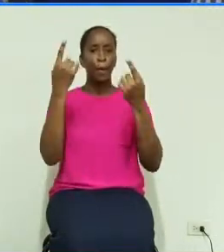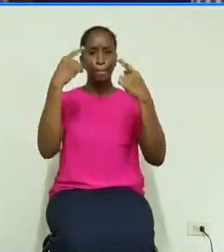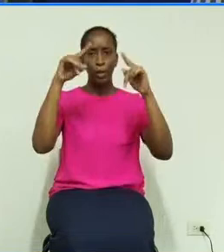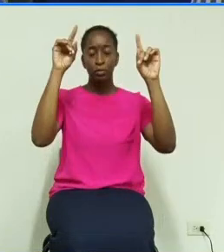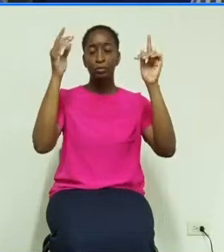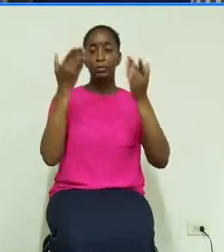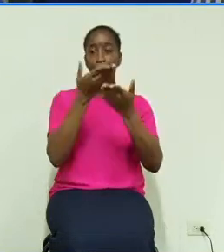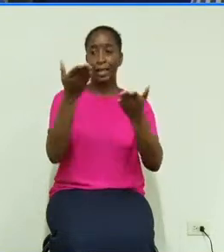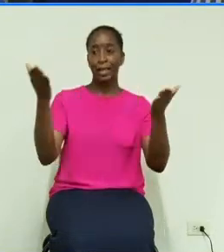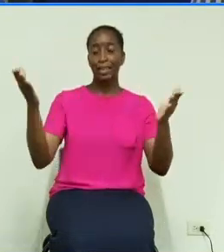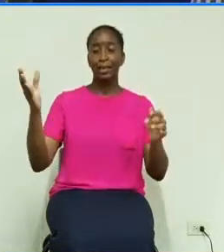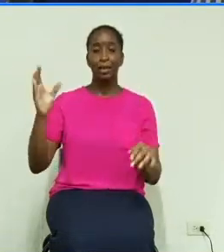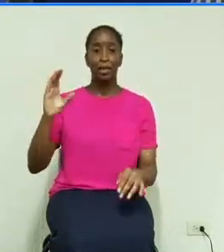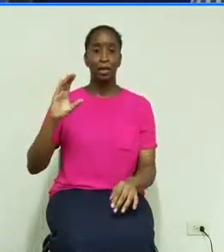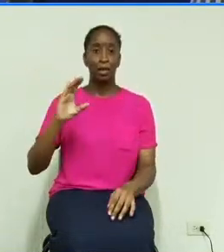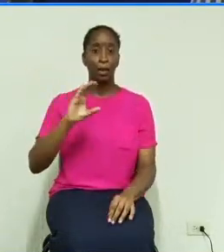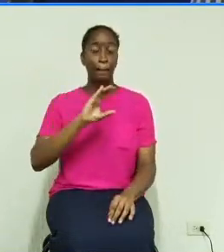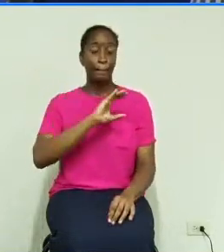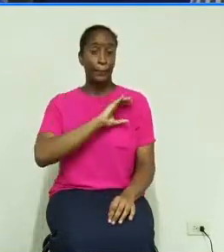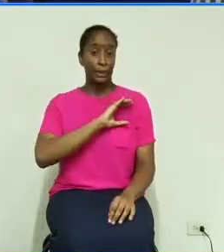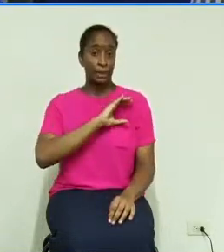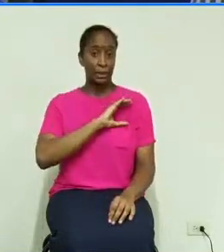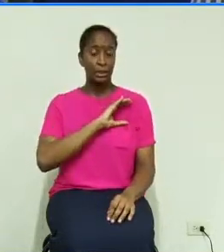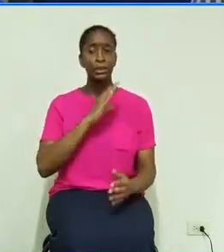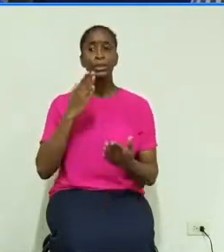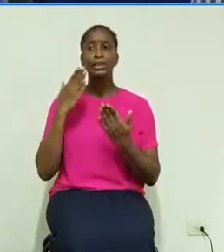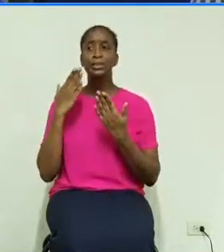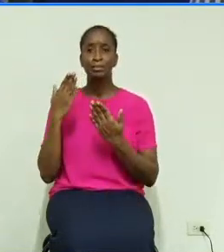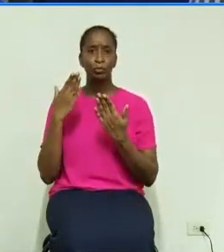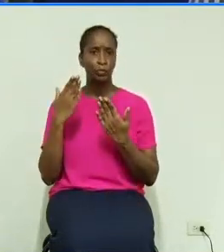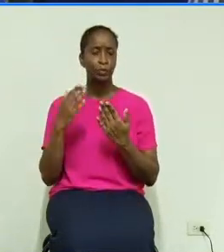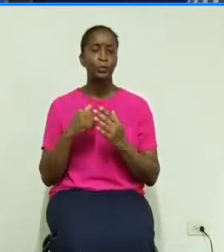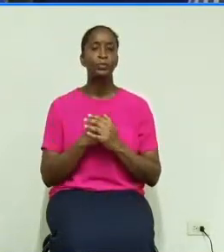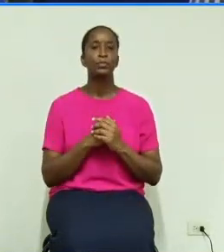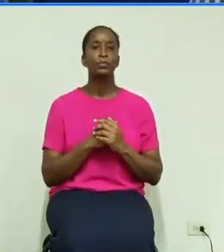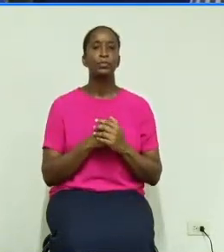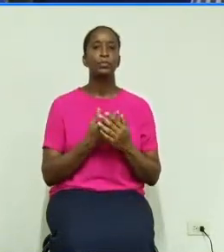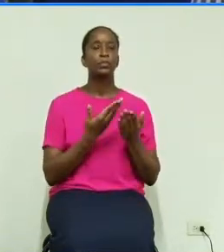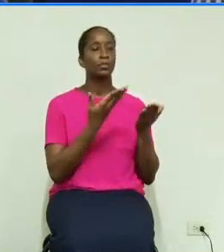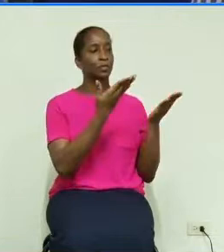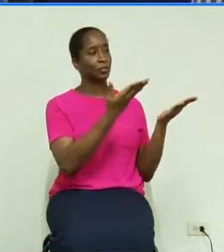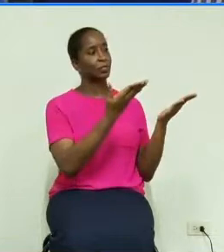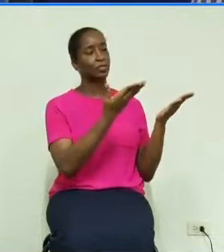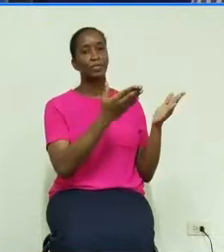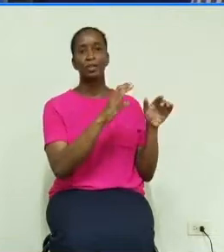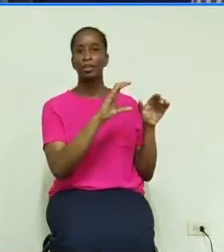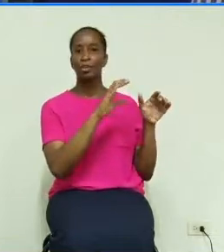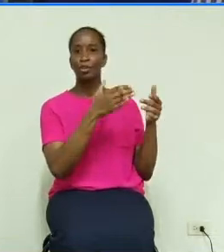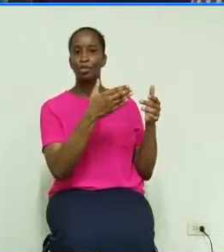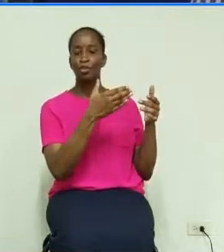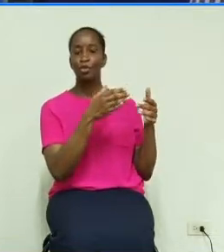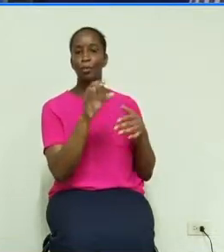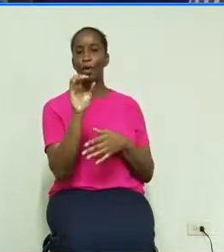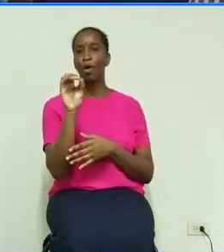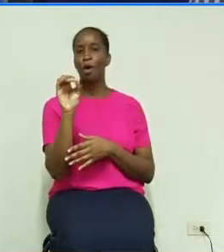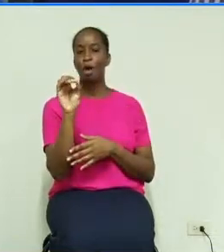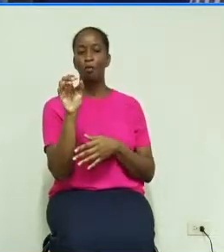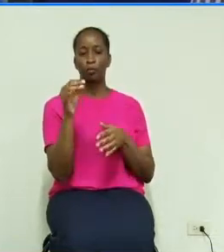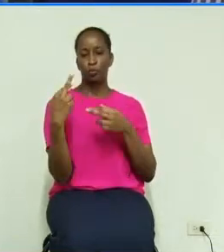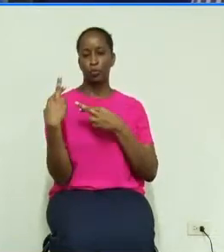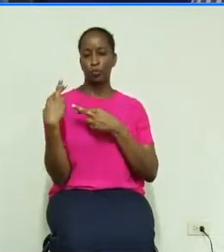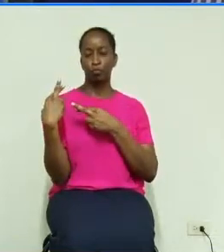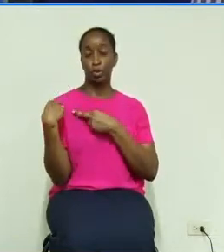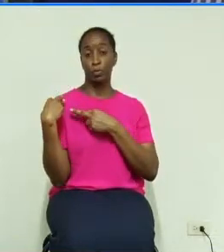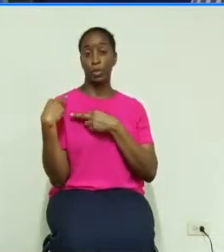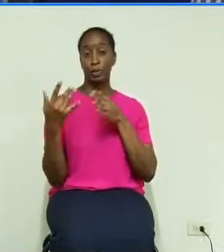Service, to oversight, which makes sure that these meetings are covered well,